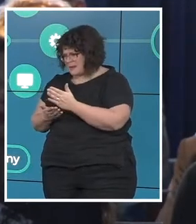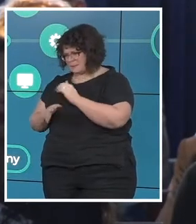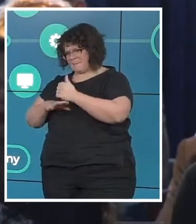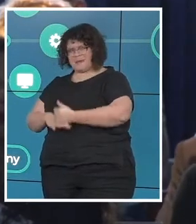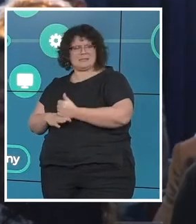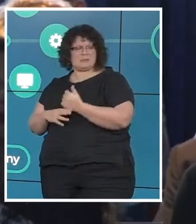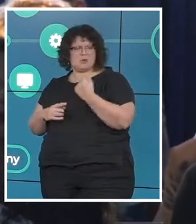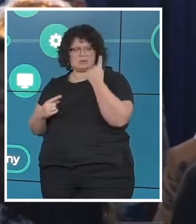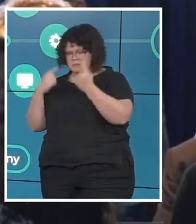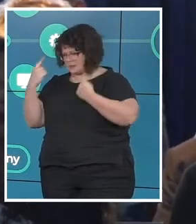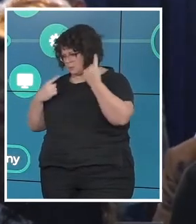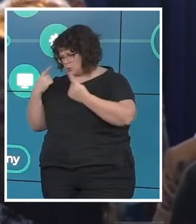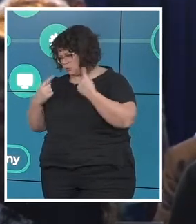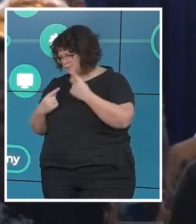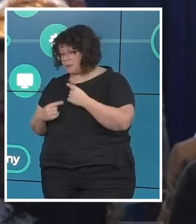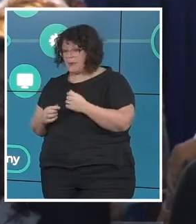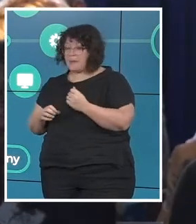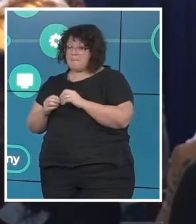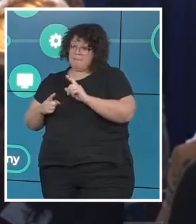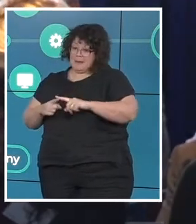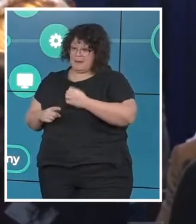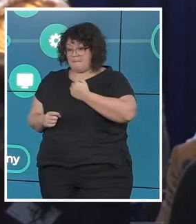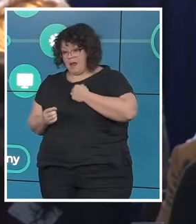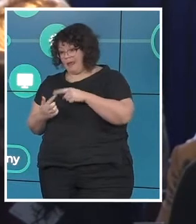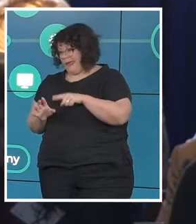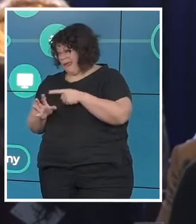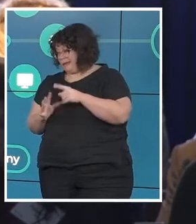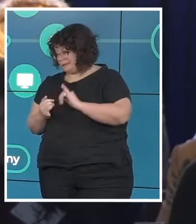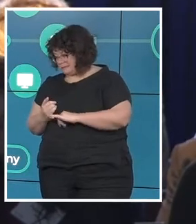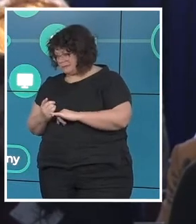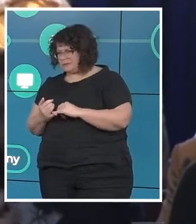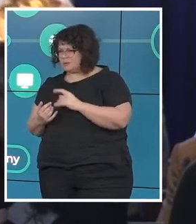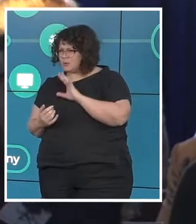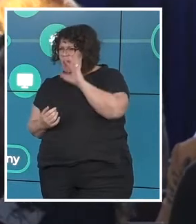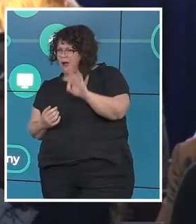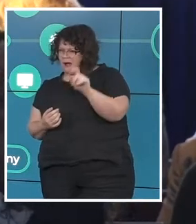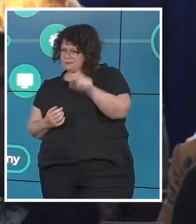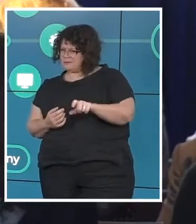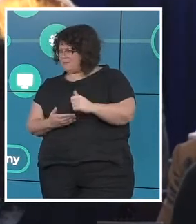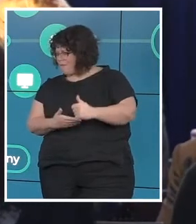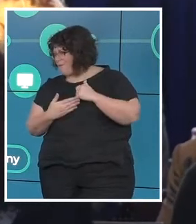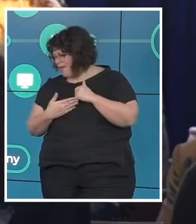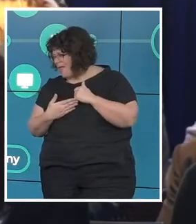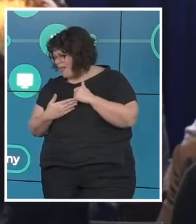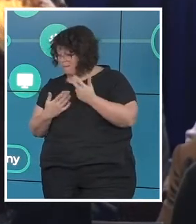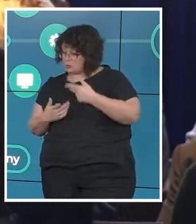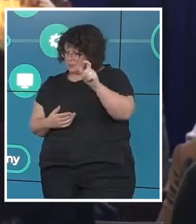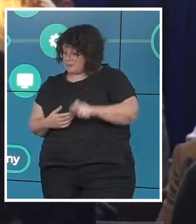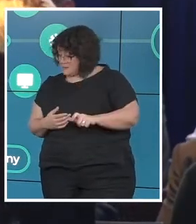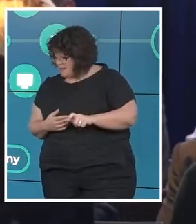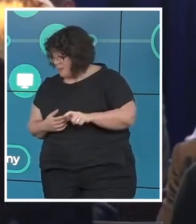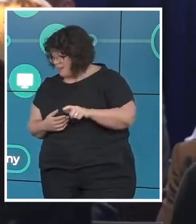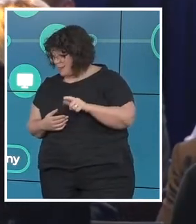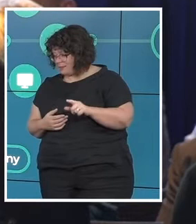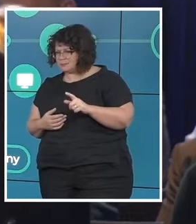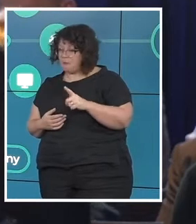help, somebody else, to do something. And that could be something mundane like making coffee, or